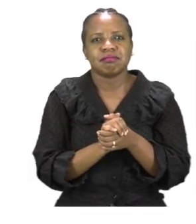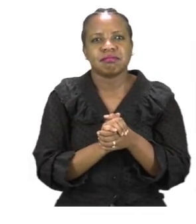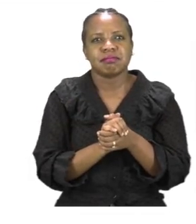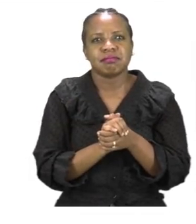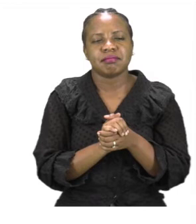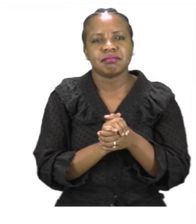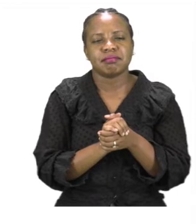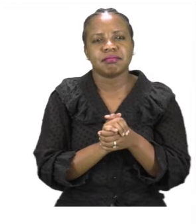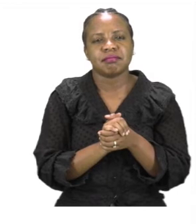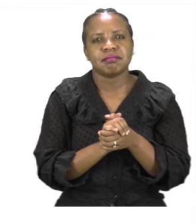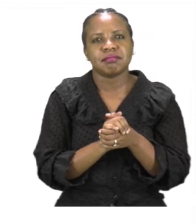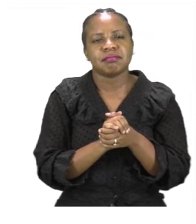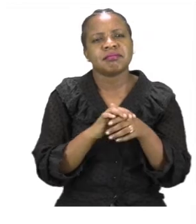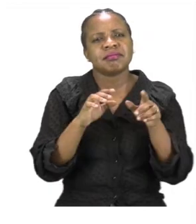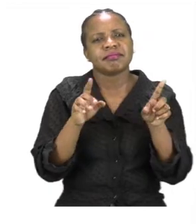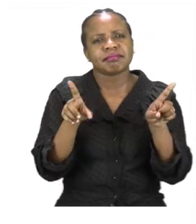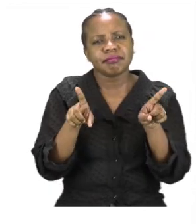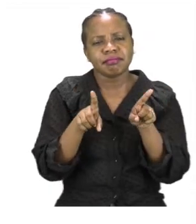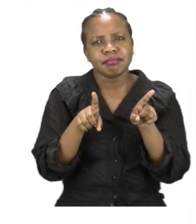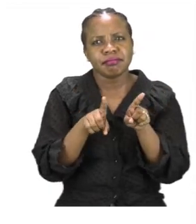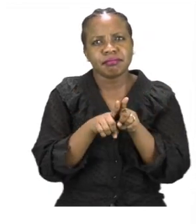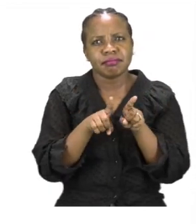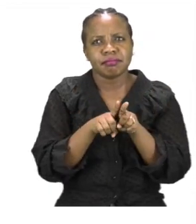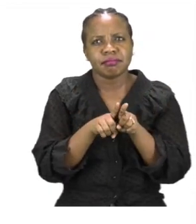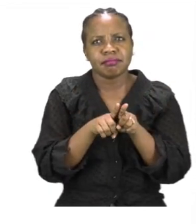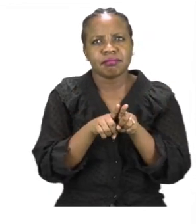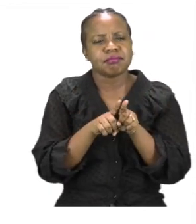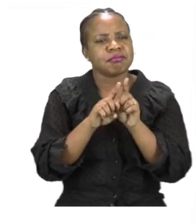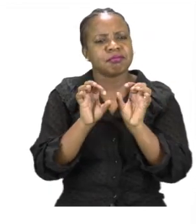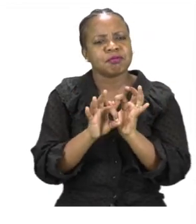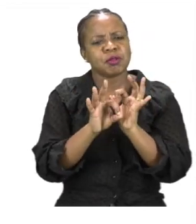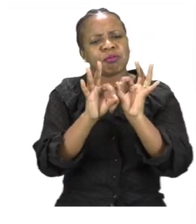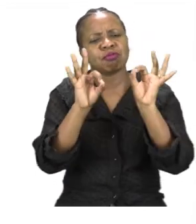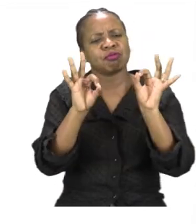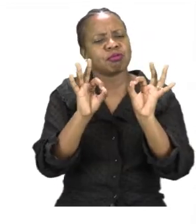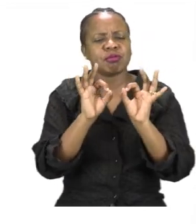Graceful. So when we say graceful, we mean that it is beautiful.